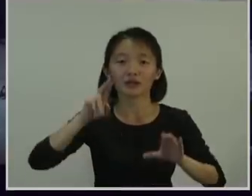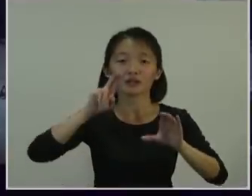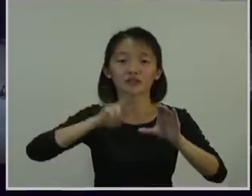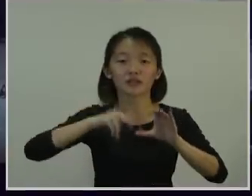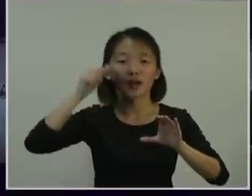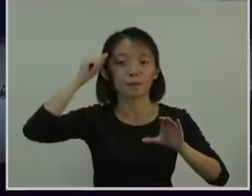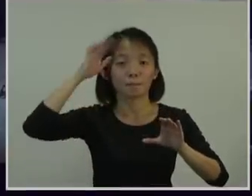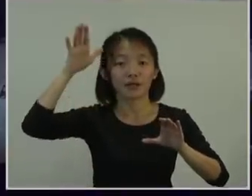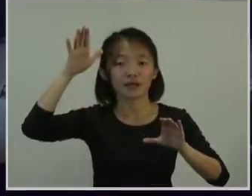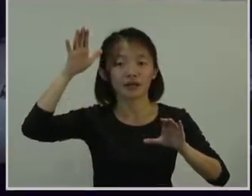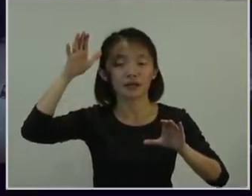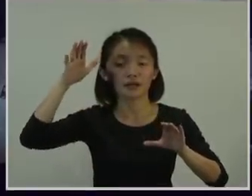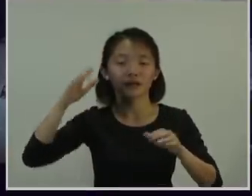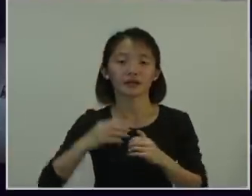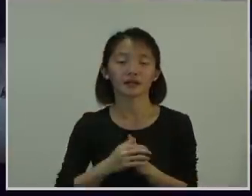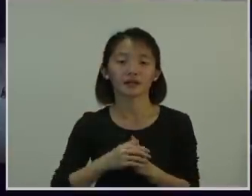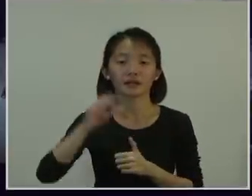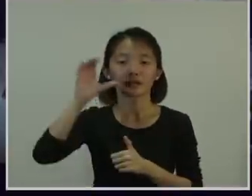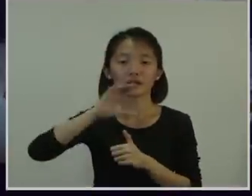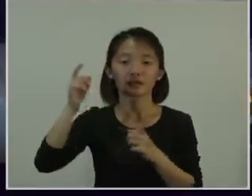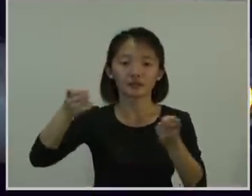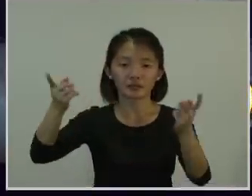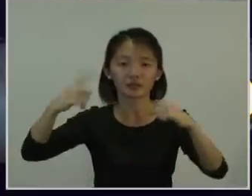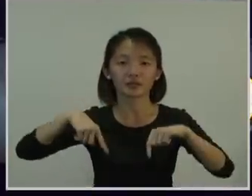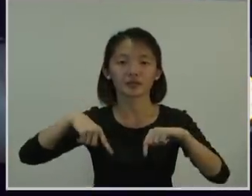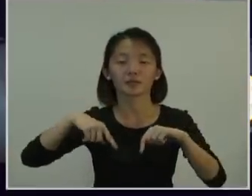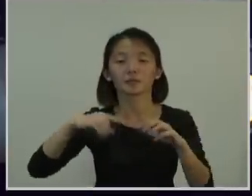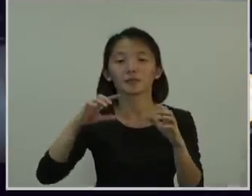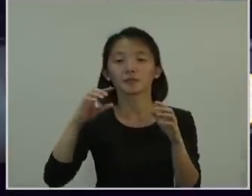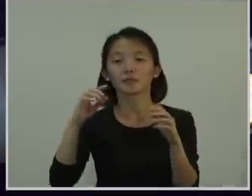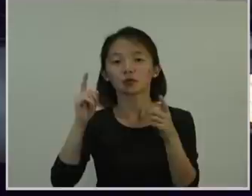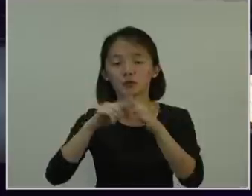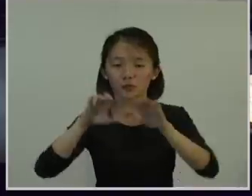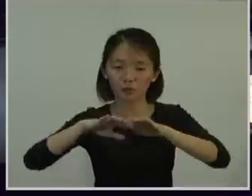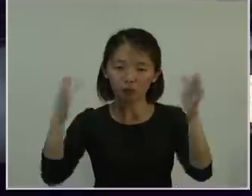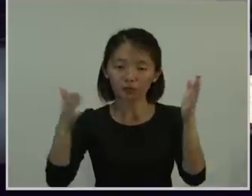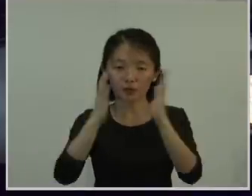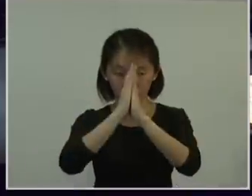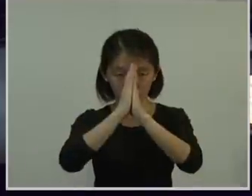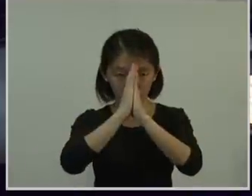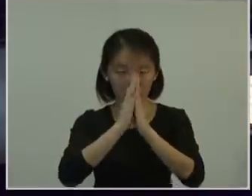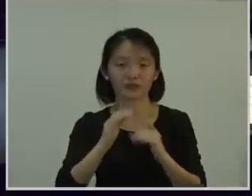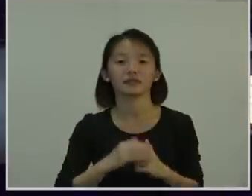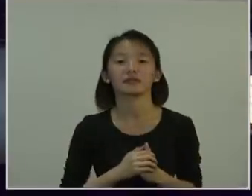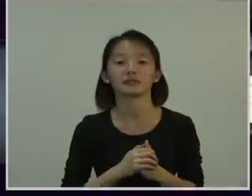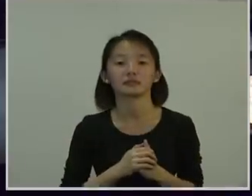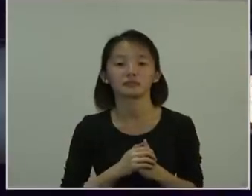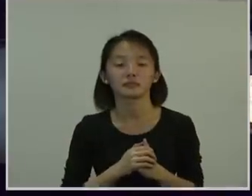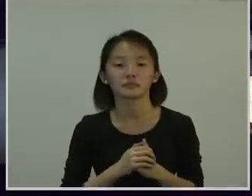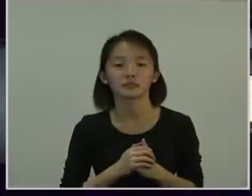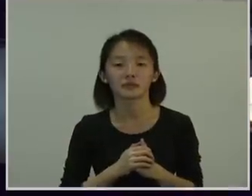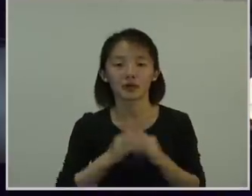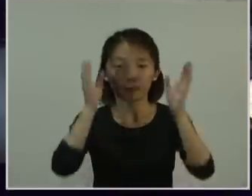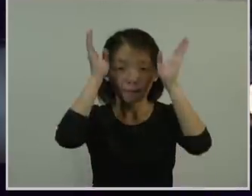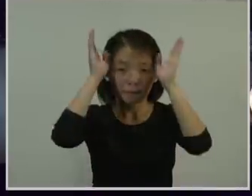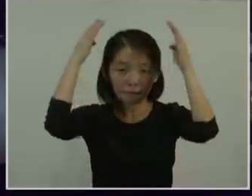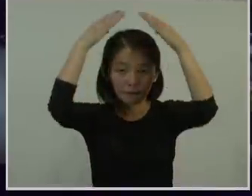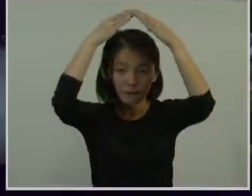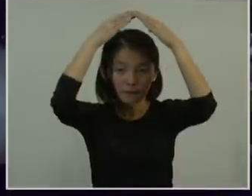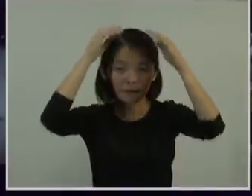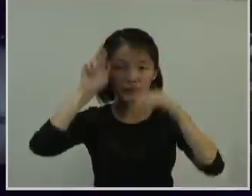committee of the Celebration of Hope 2019 to open with a word of prayer. Bishop